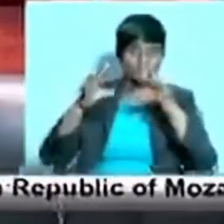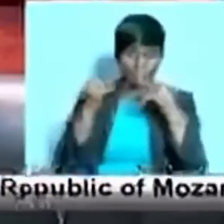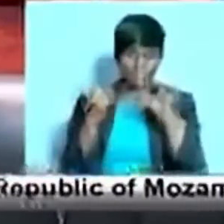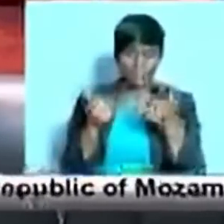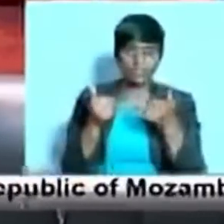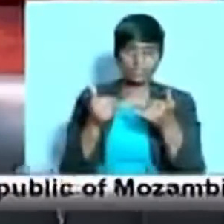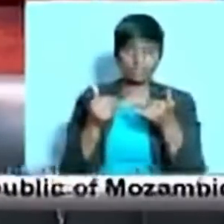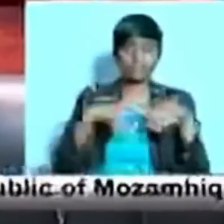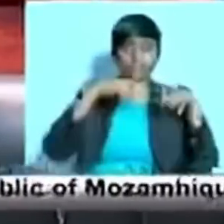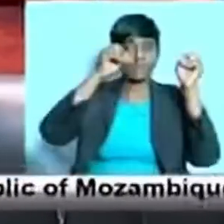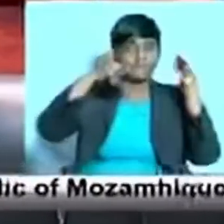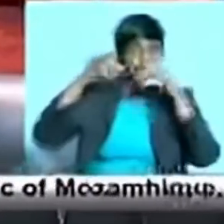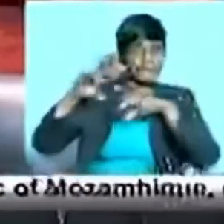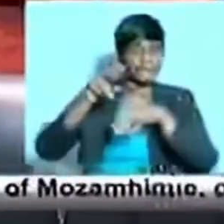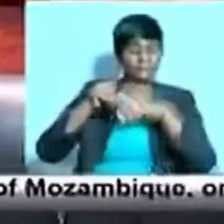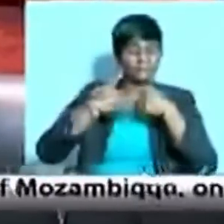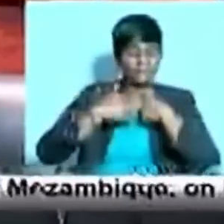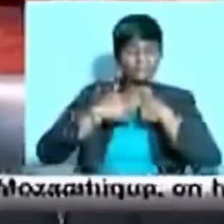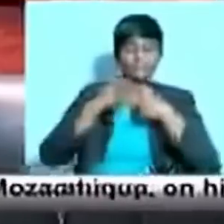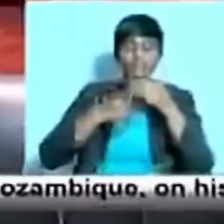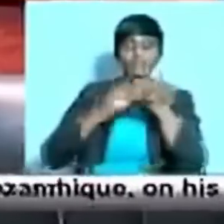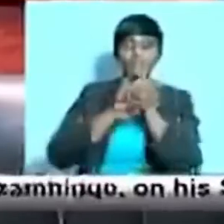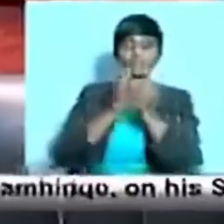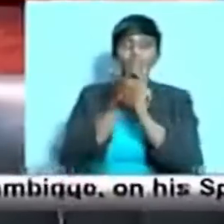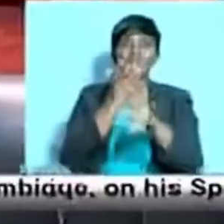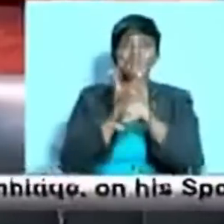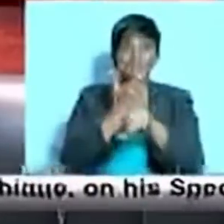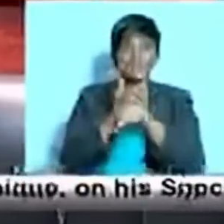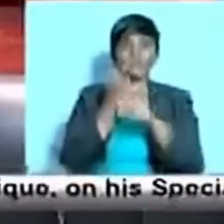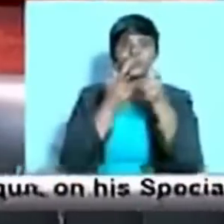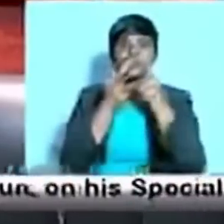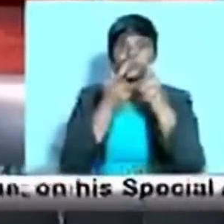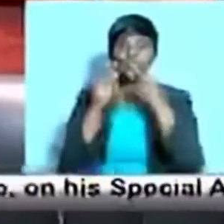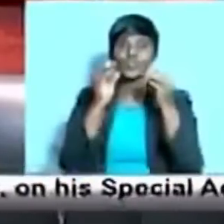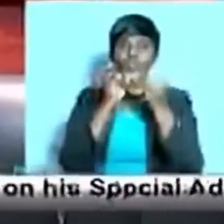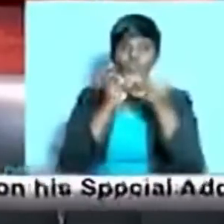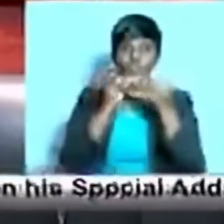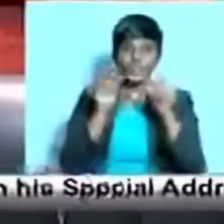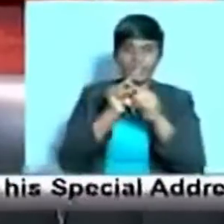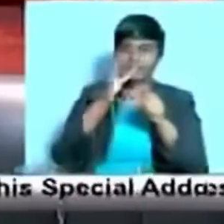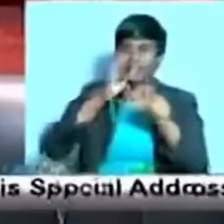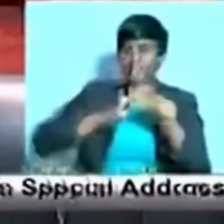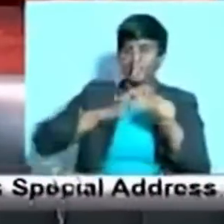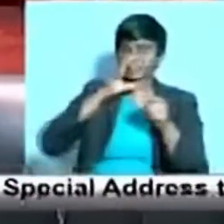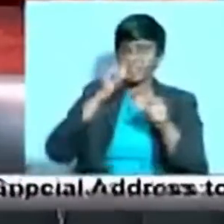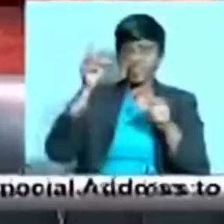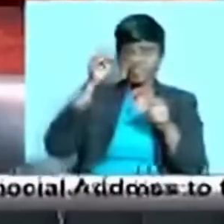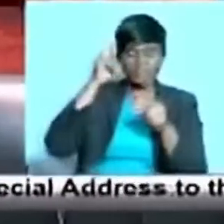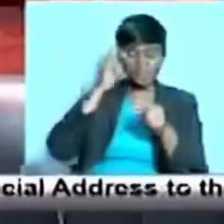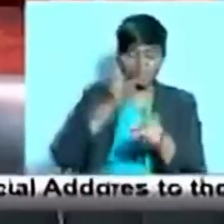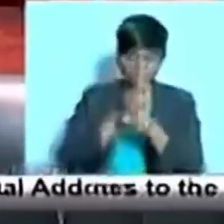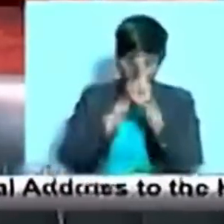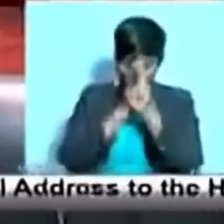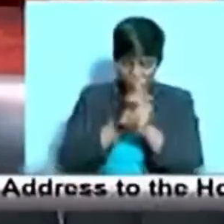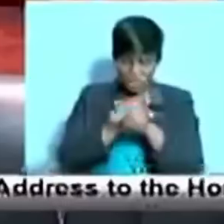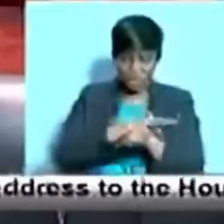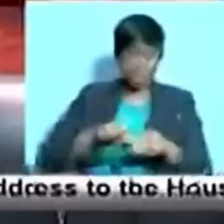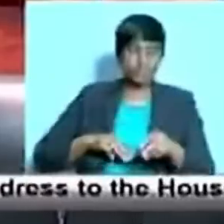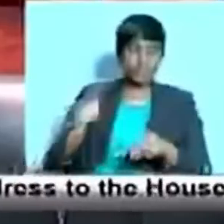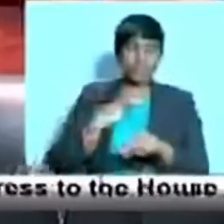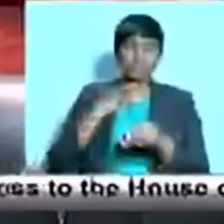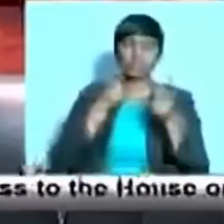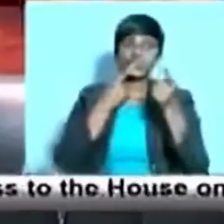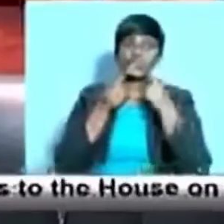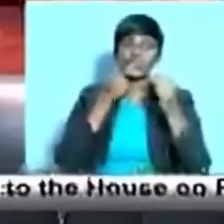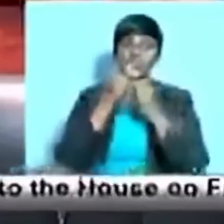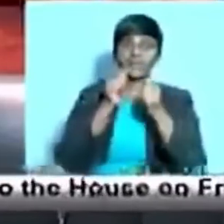now, electricity has become an issue of debate. And Madam Speaker, you remember that the honorable member talked of load